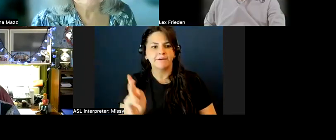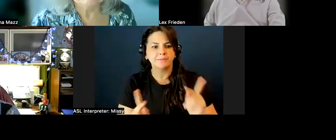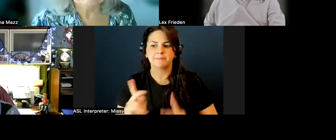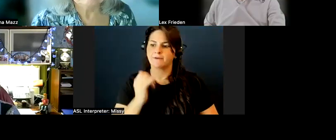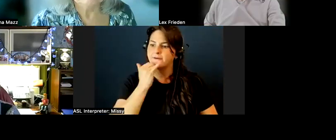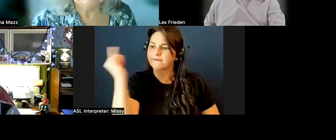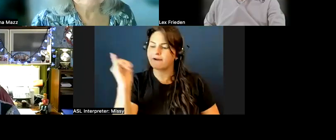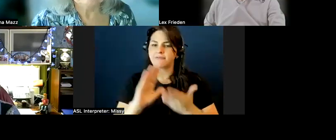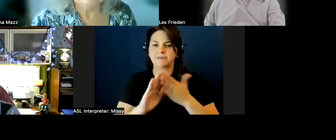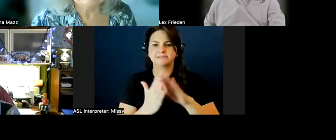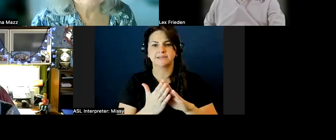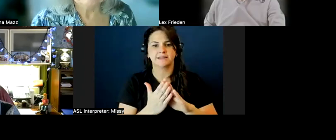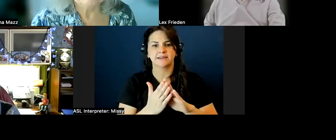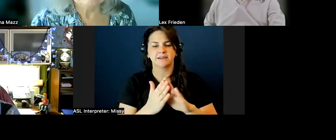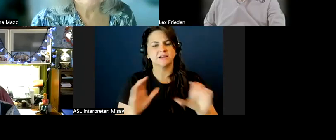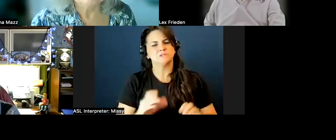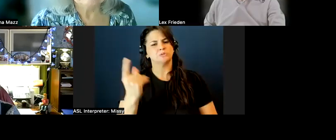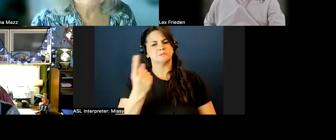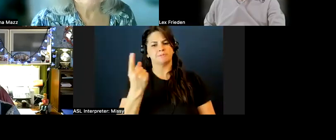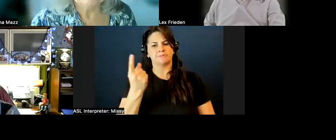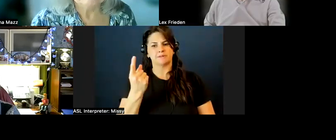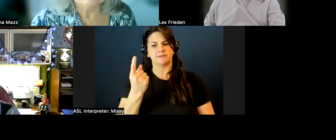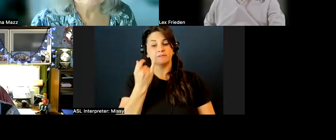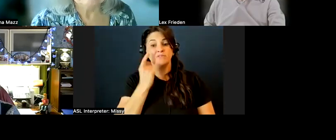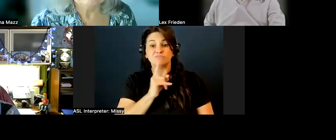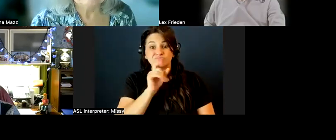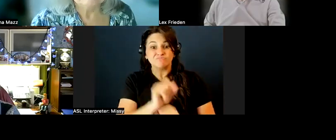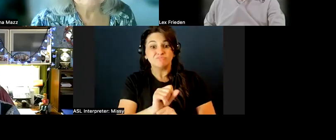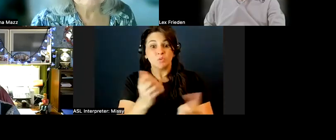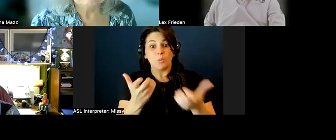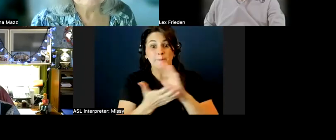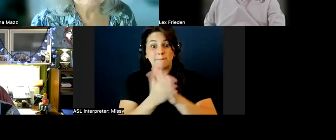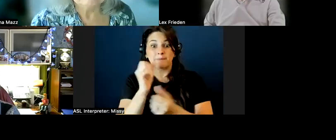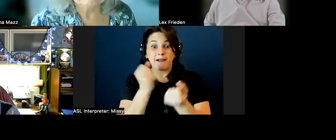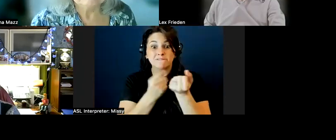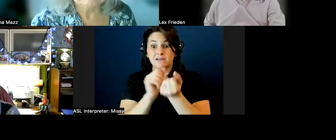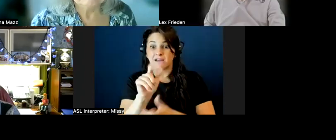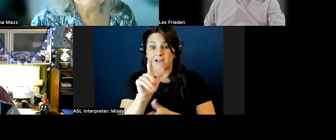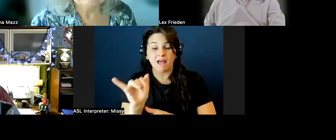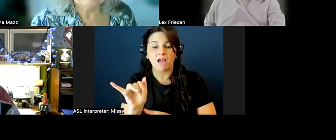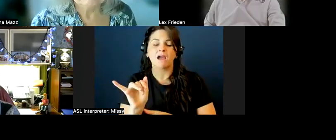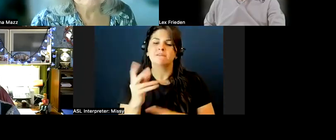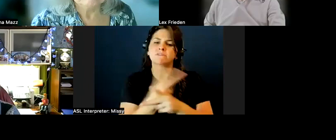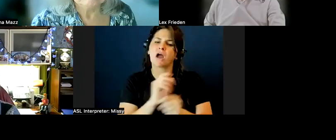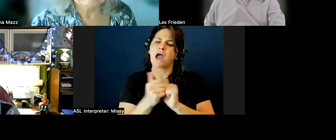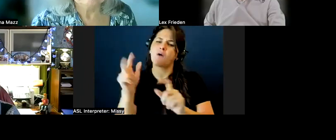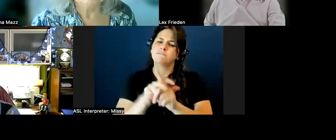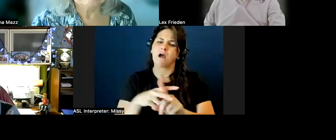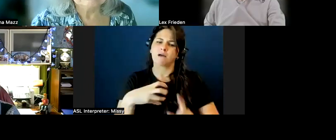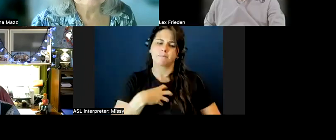the city, do something. If you really want to be an advocate, figure out how to file a